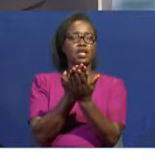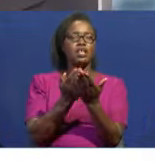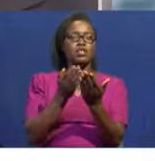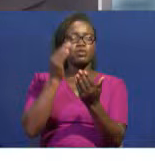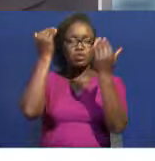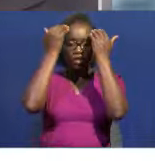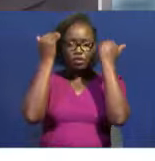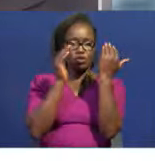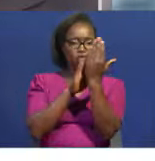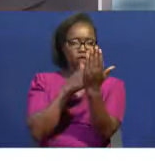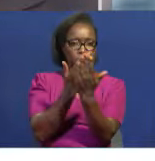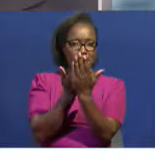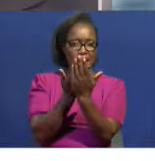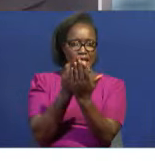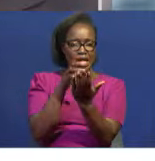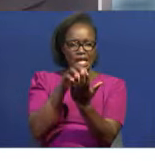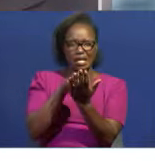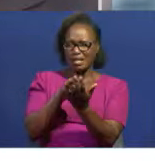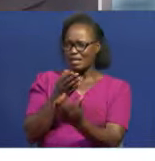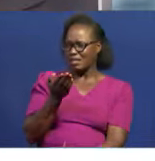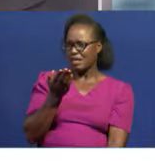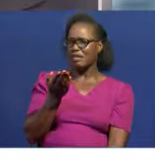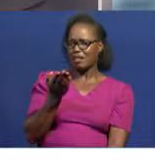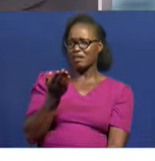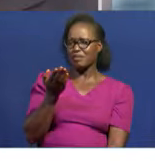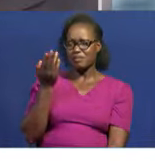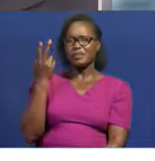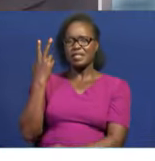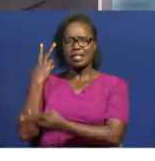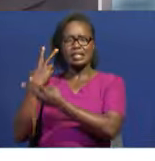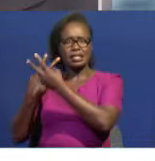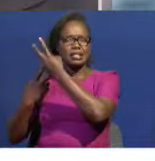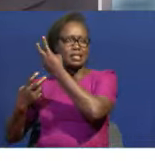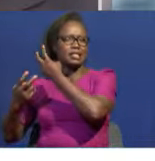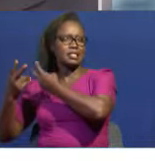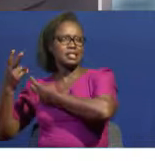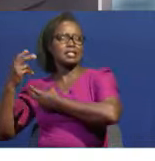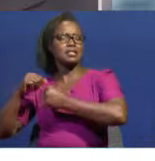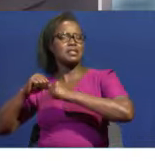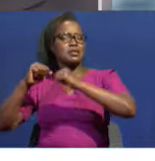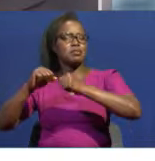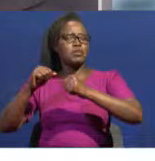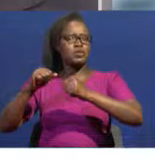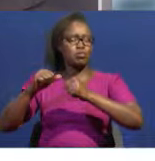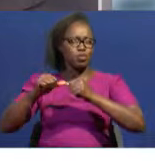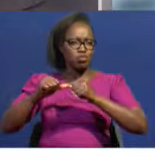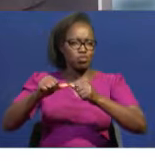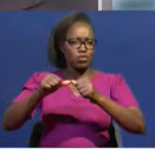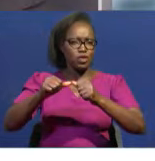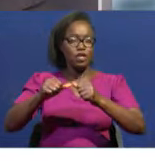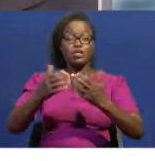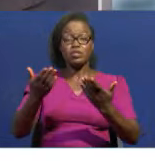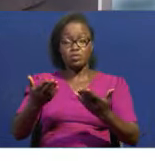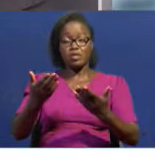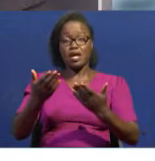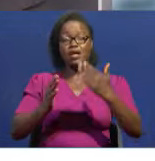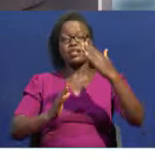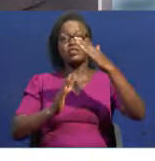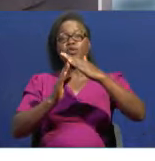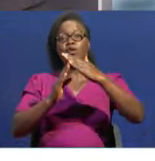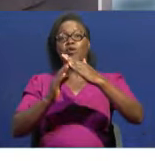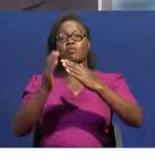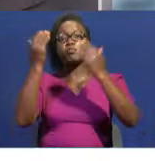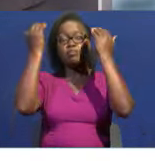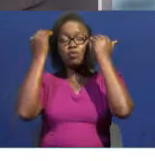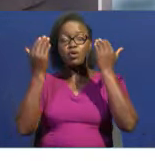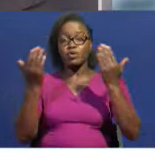Appeal, have the case listened to, proceed, and even probably even go all the way to the Apex Court, that is Supreme